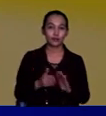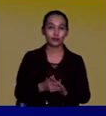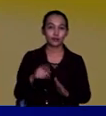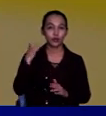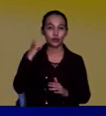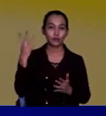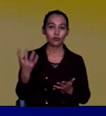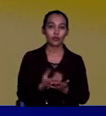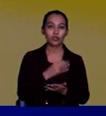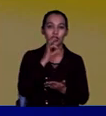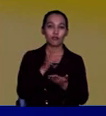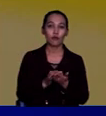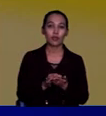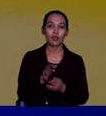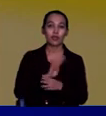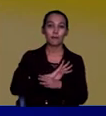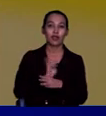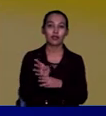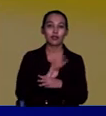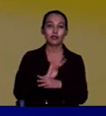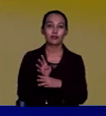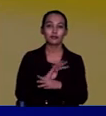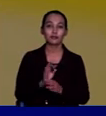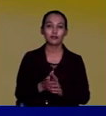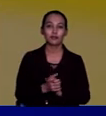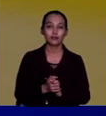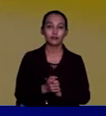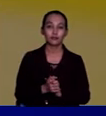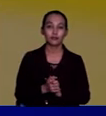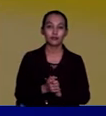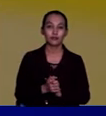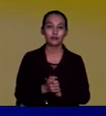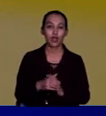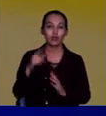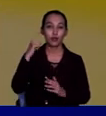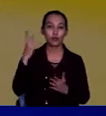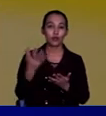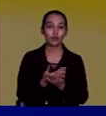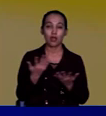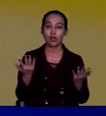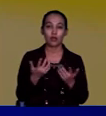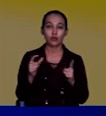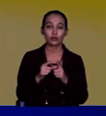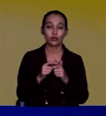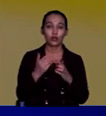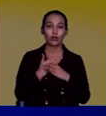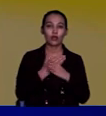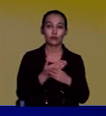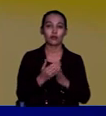topishmoqning javobi tipratikan. Sizga topishmoqni topishdi. Qaysi so'zlar yordam berdi?